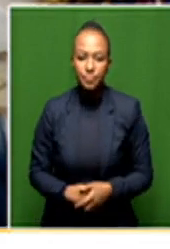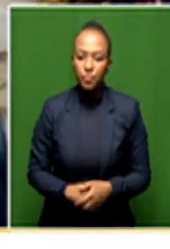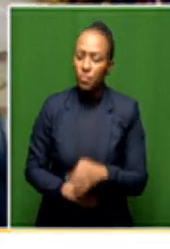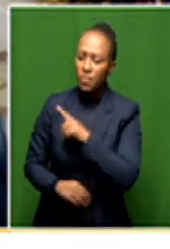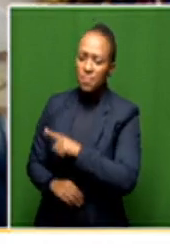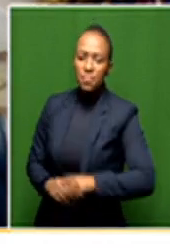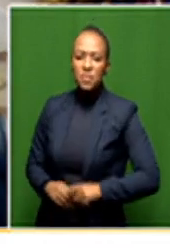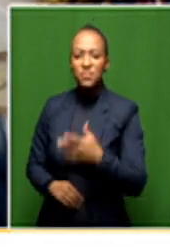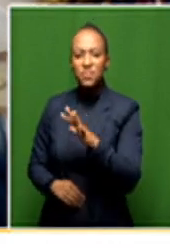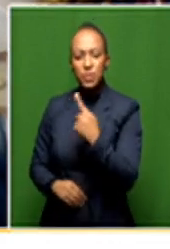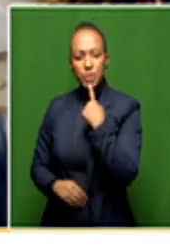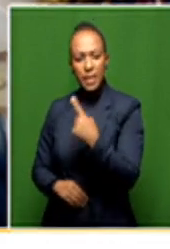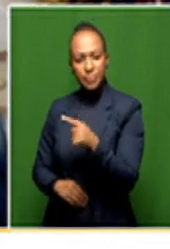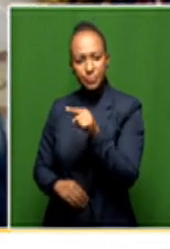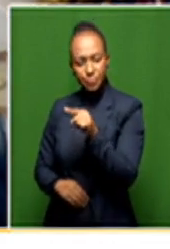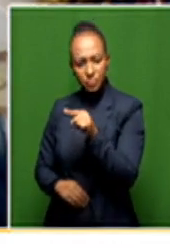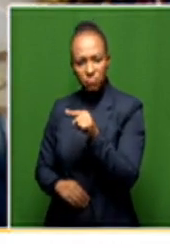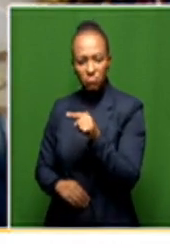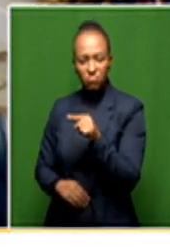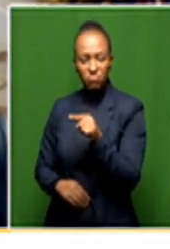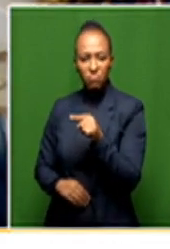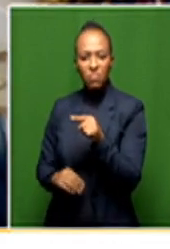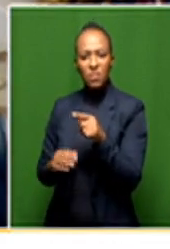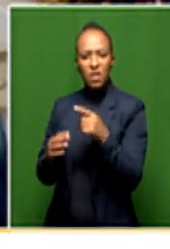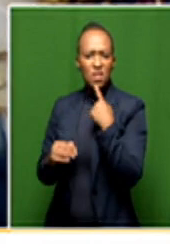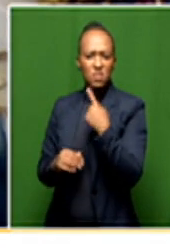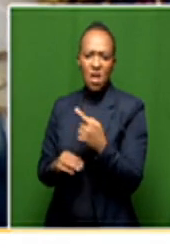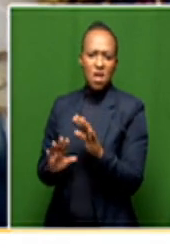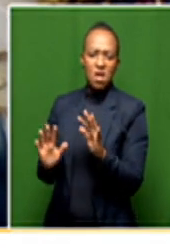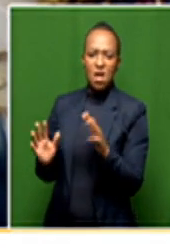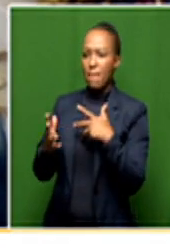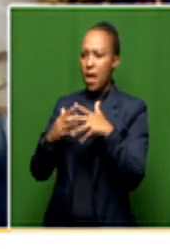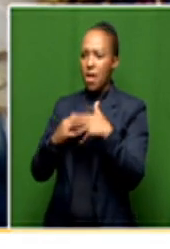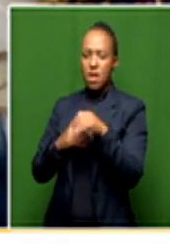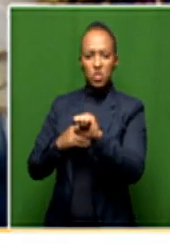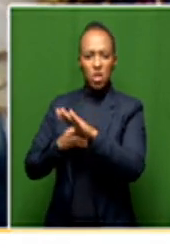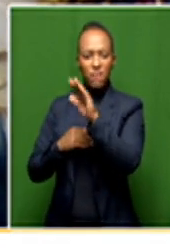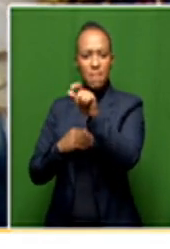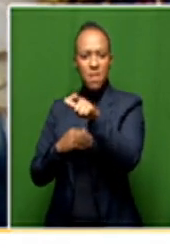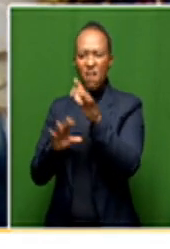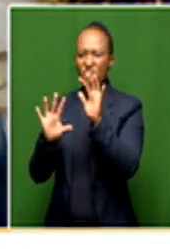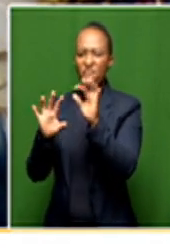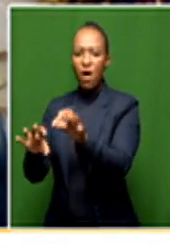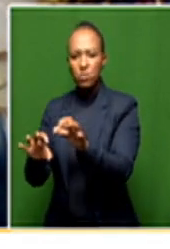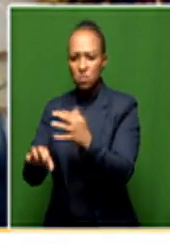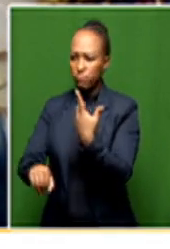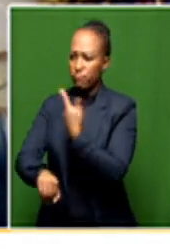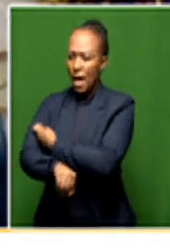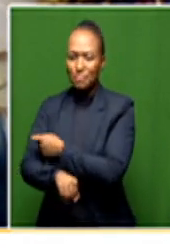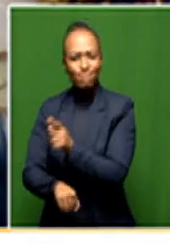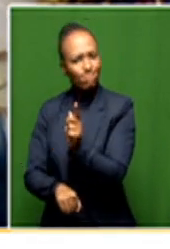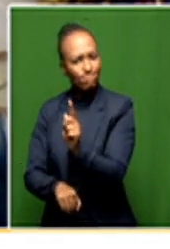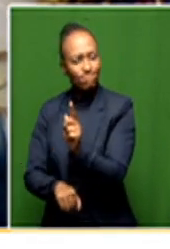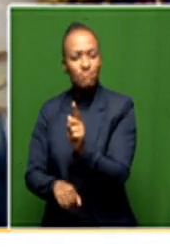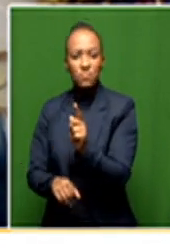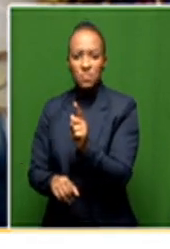there obviously is absolutely no way that any South African will be forced to take this vaccine. As far as you